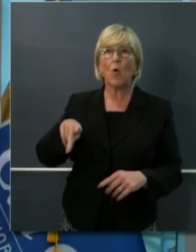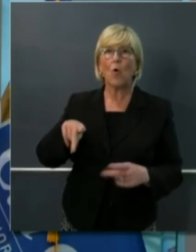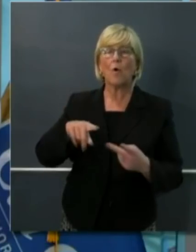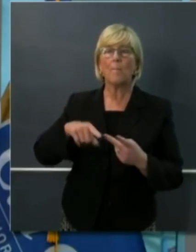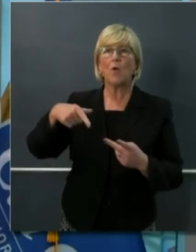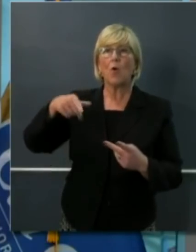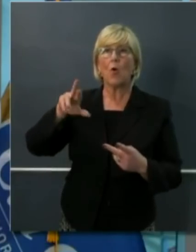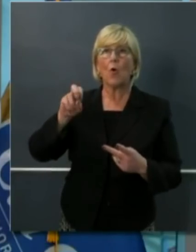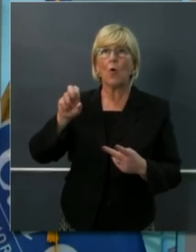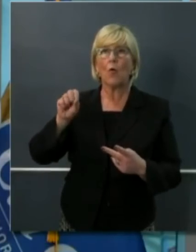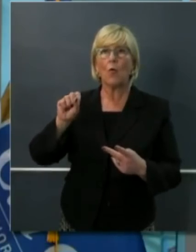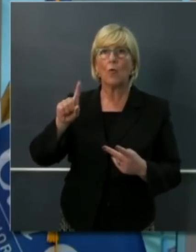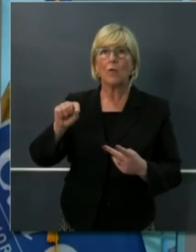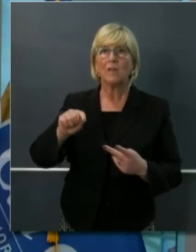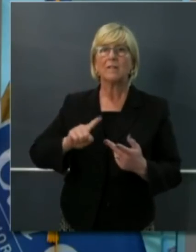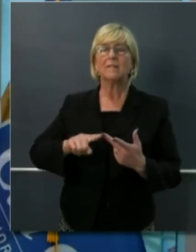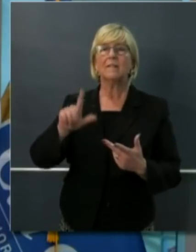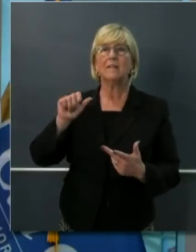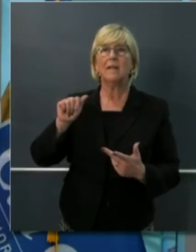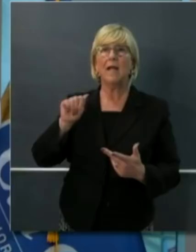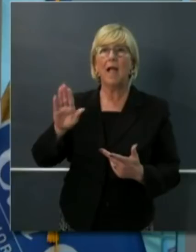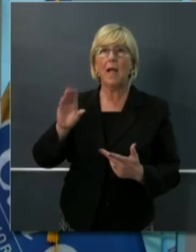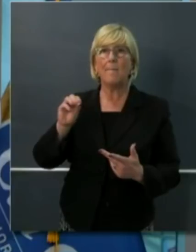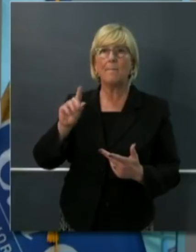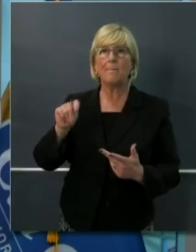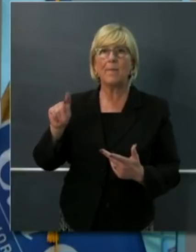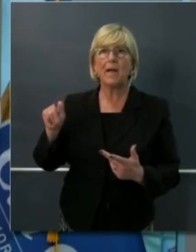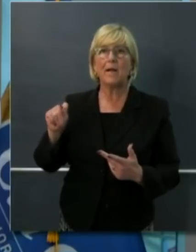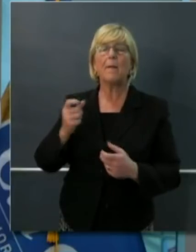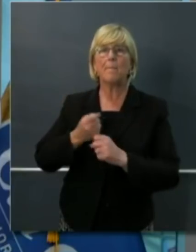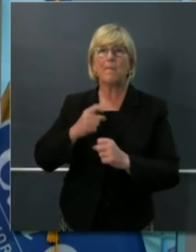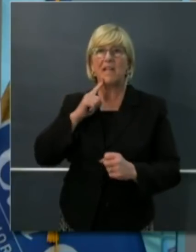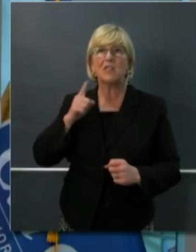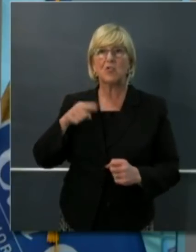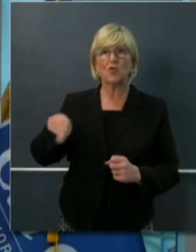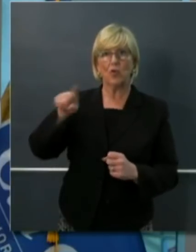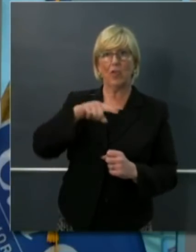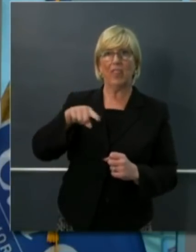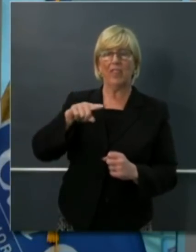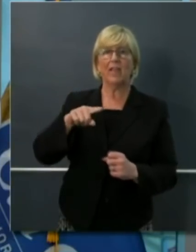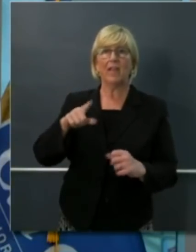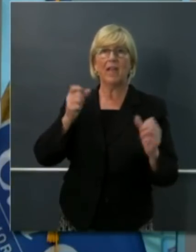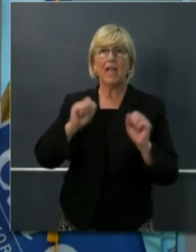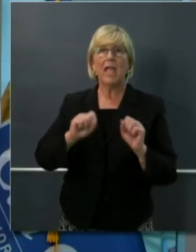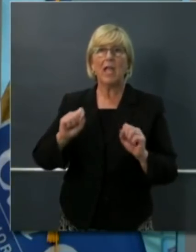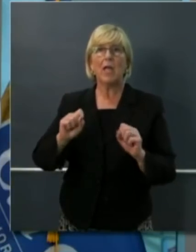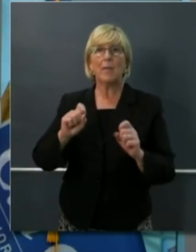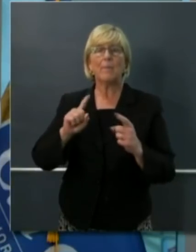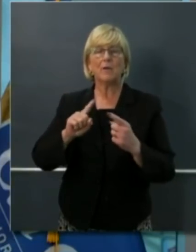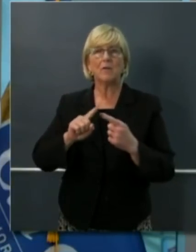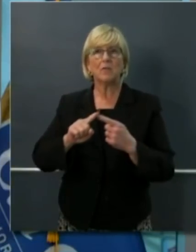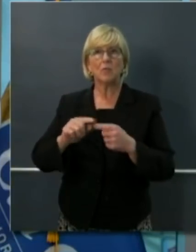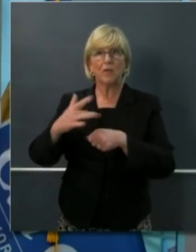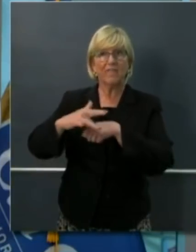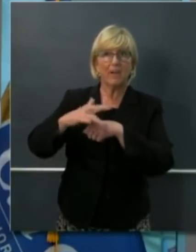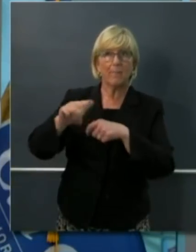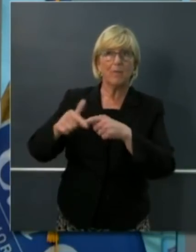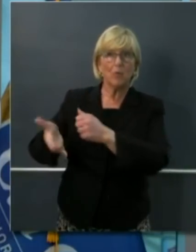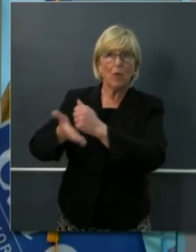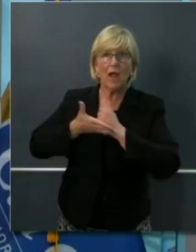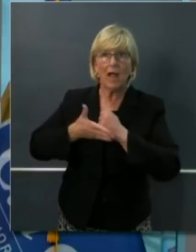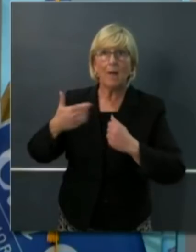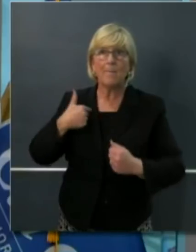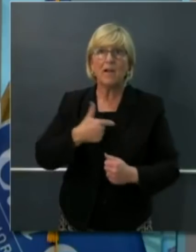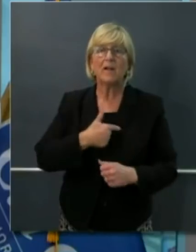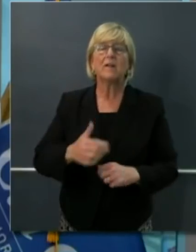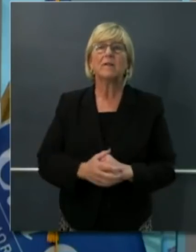national commercial lab leaders to ensure that capacity that they have today is available to Californians. We are at the